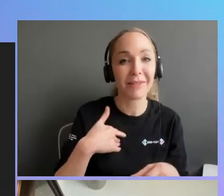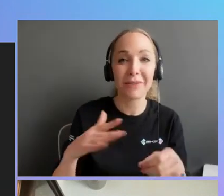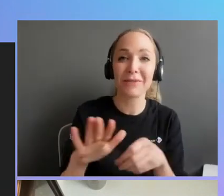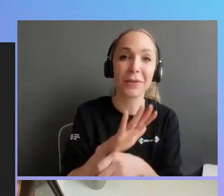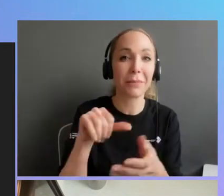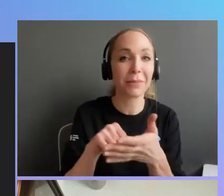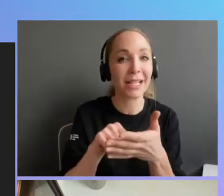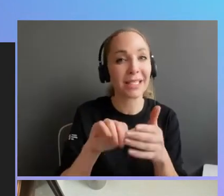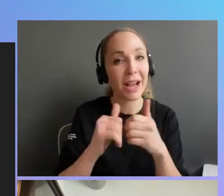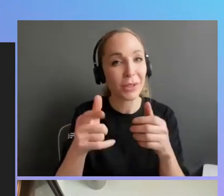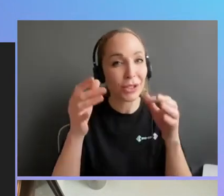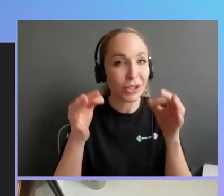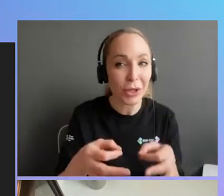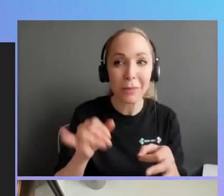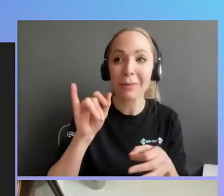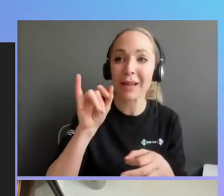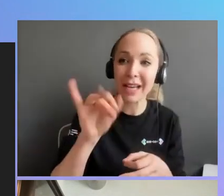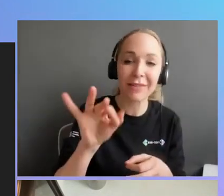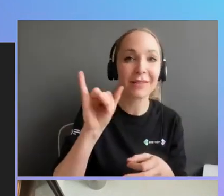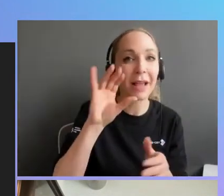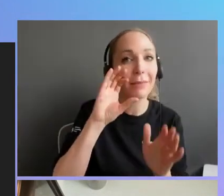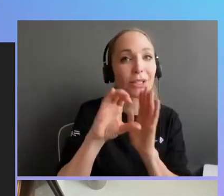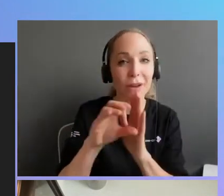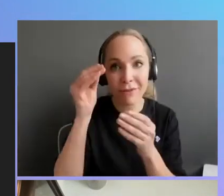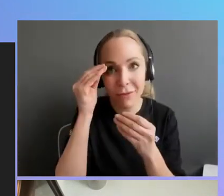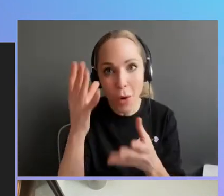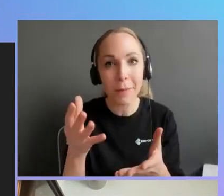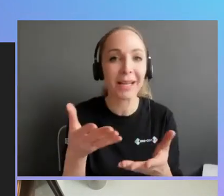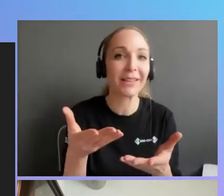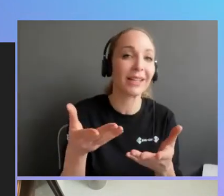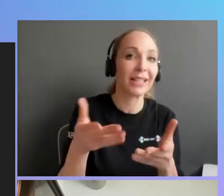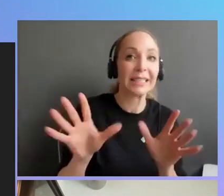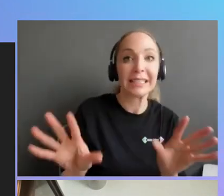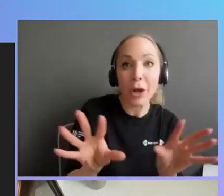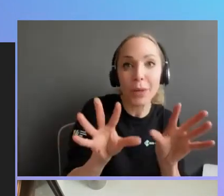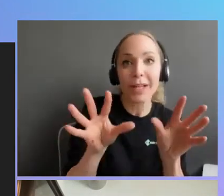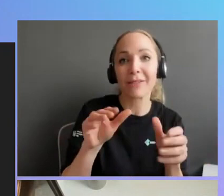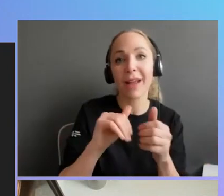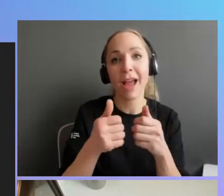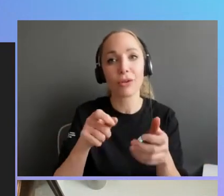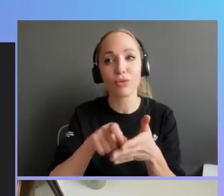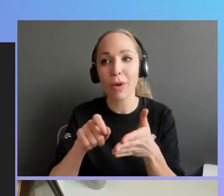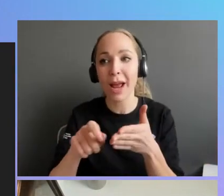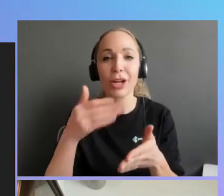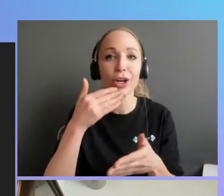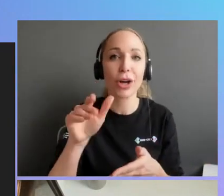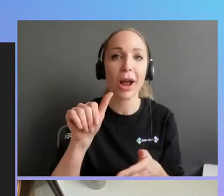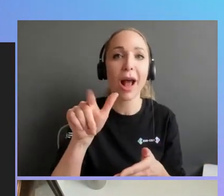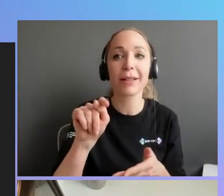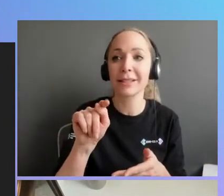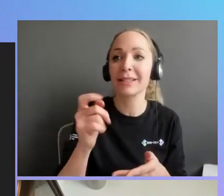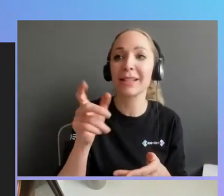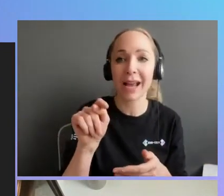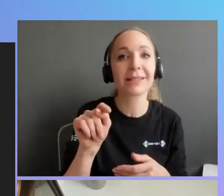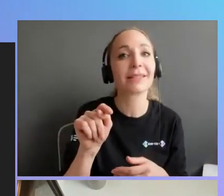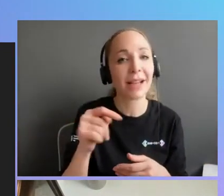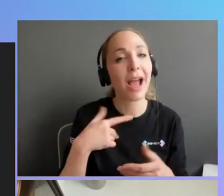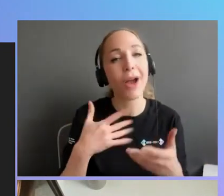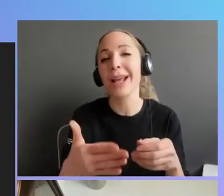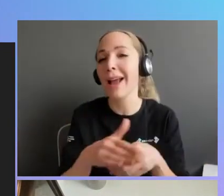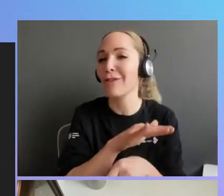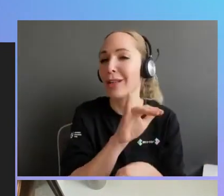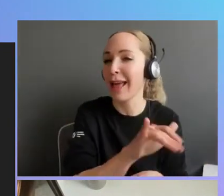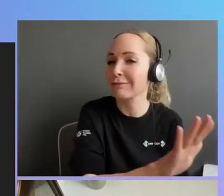determine if an image is informative or decorative and how to write good alt text and all that good stuff. In this case, I think I already covered it. I would actually probably go with the role